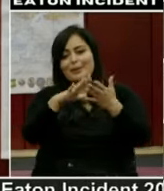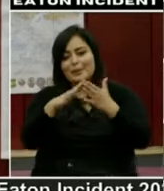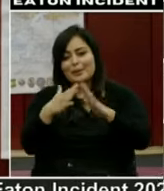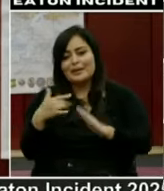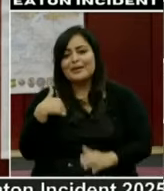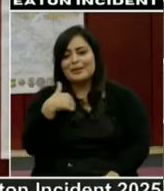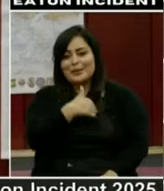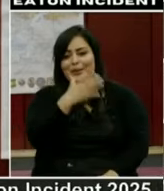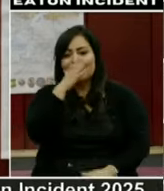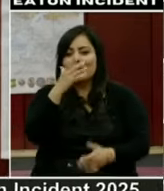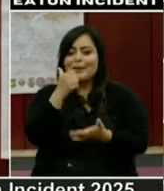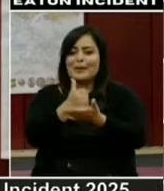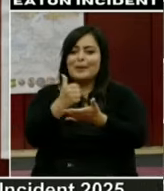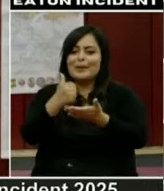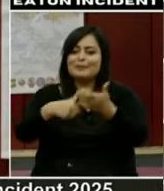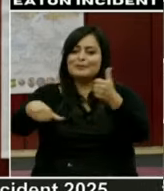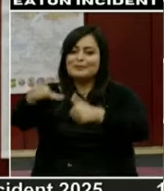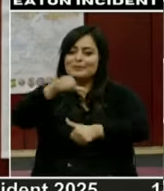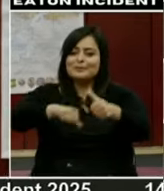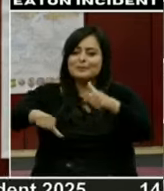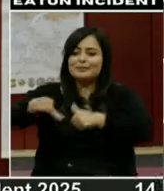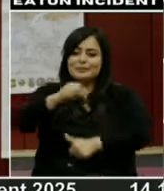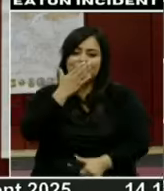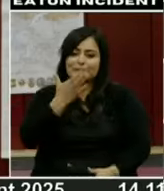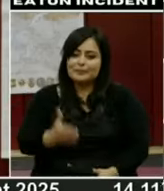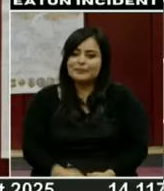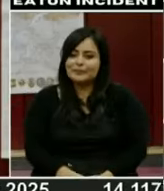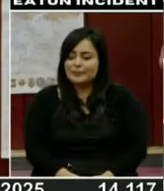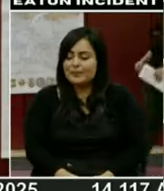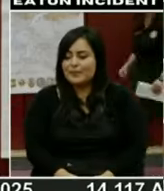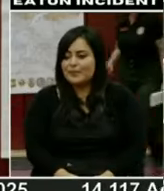help one another. Thank you.